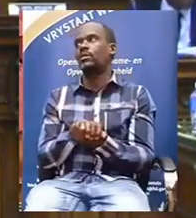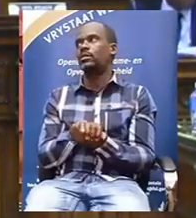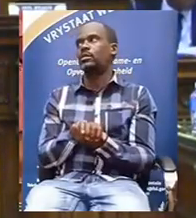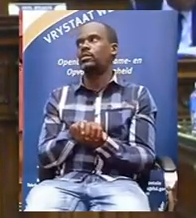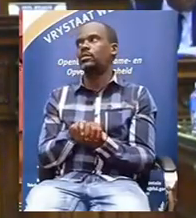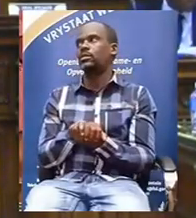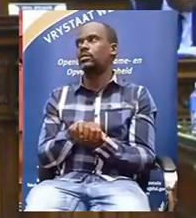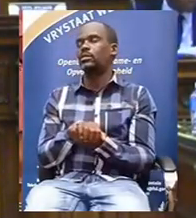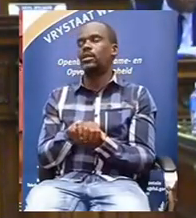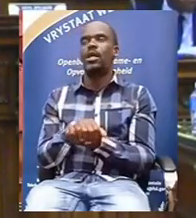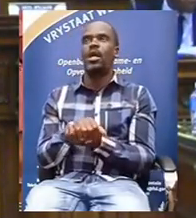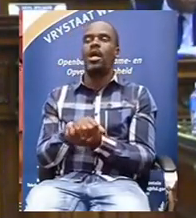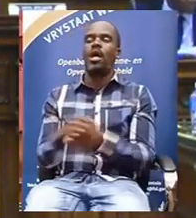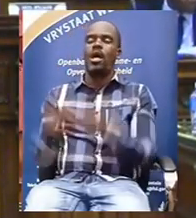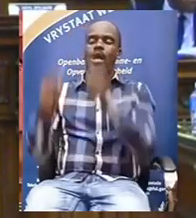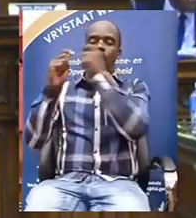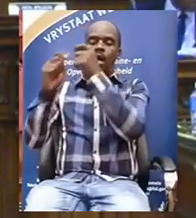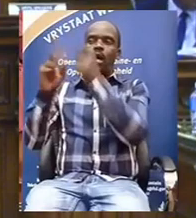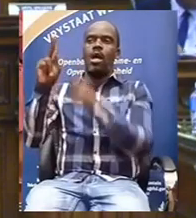Honorable claimants,